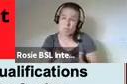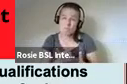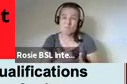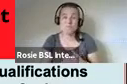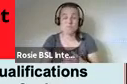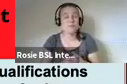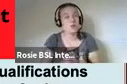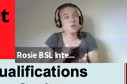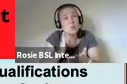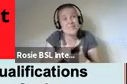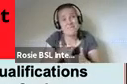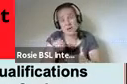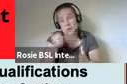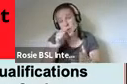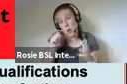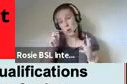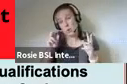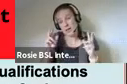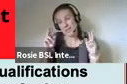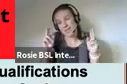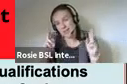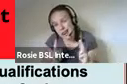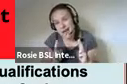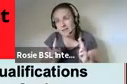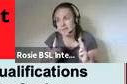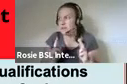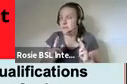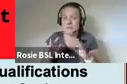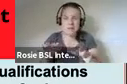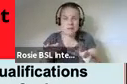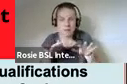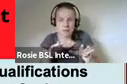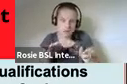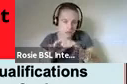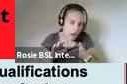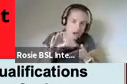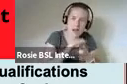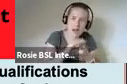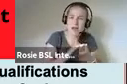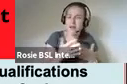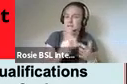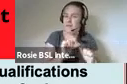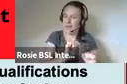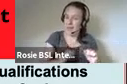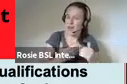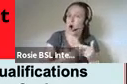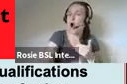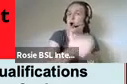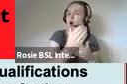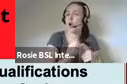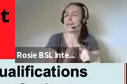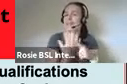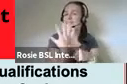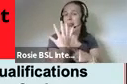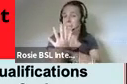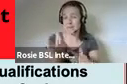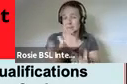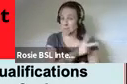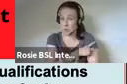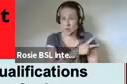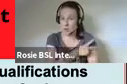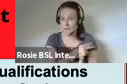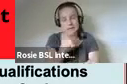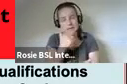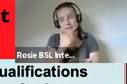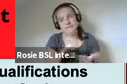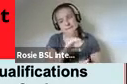definitely getting less attention in terms of their ongoing development once they're already in the working force.